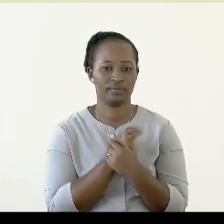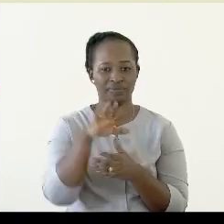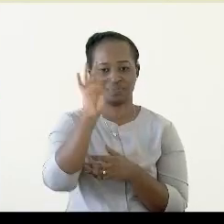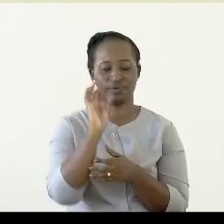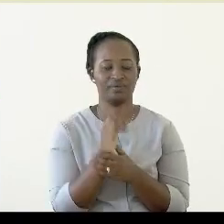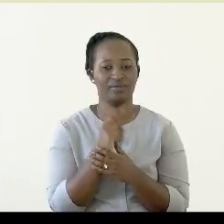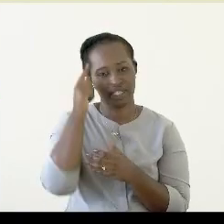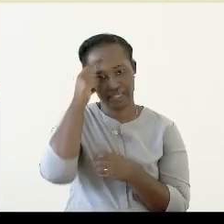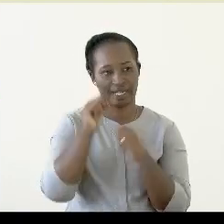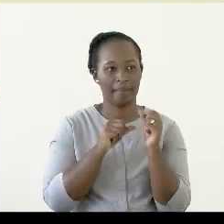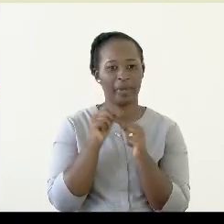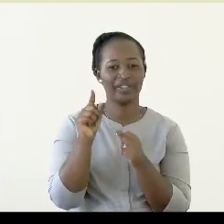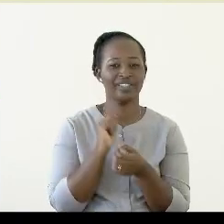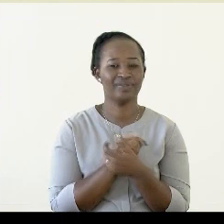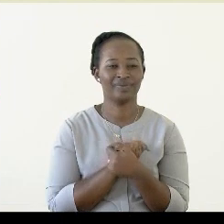Think about it.